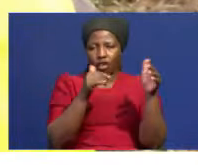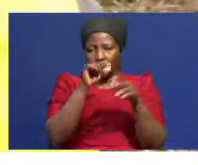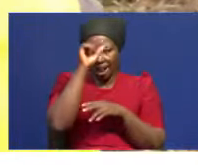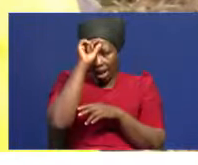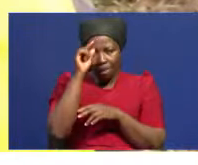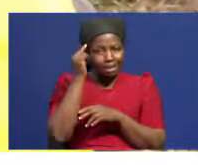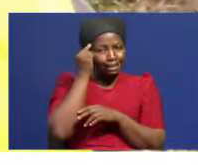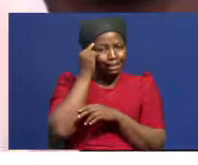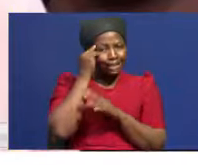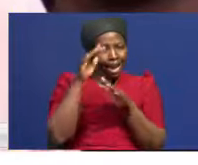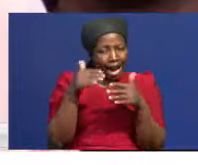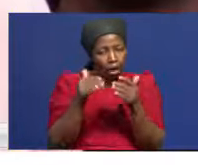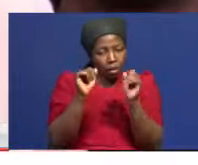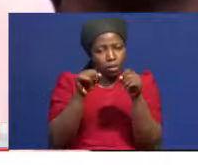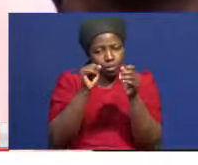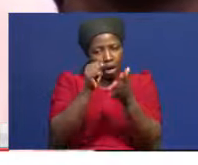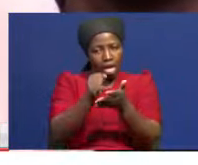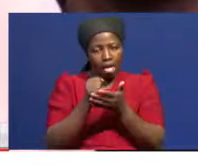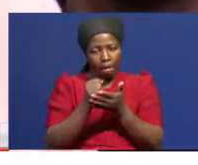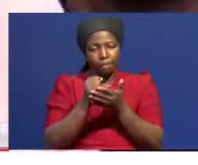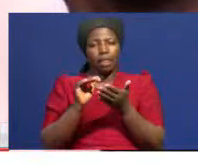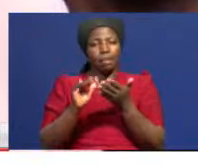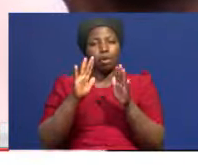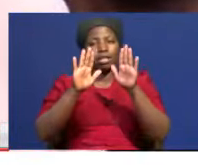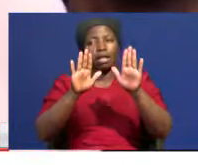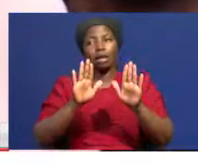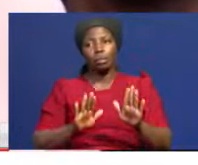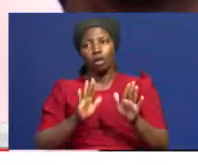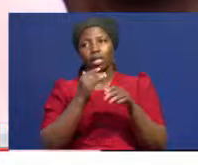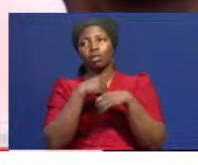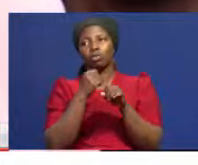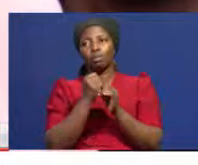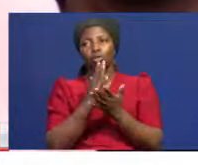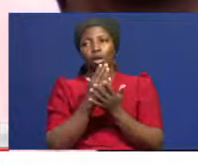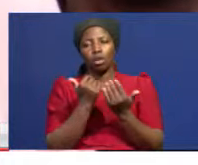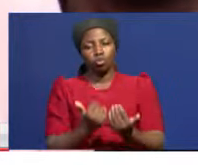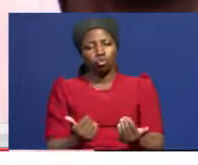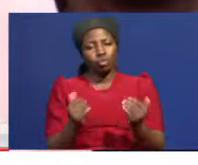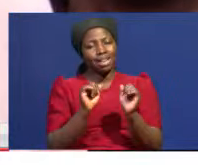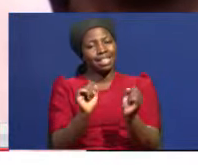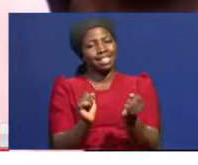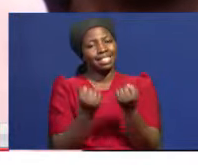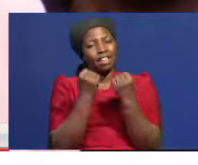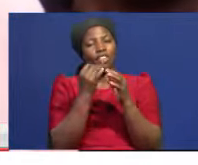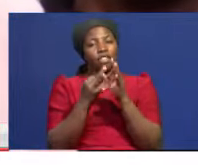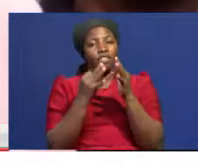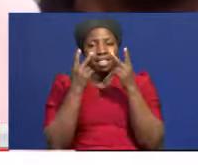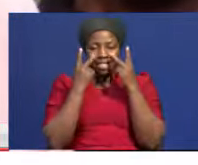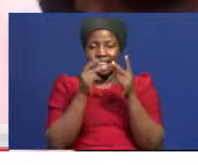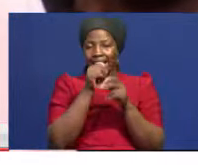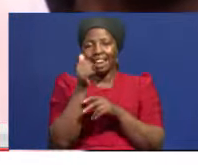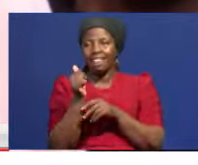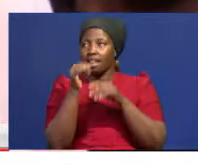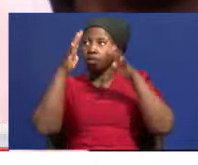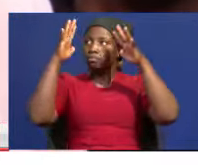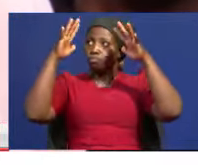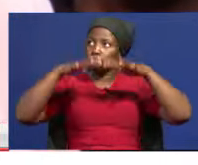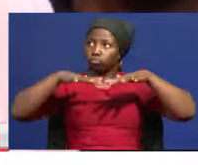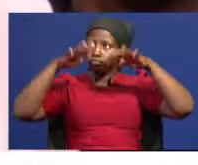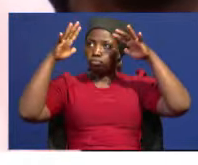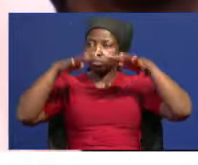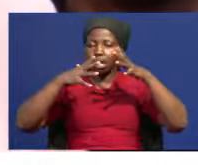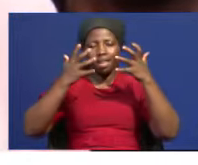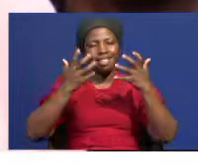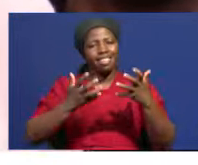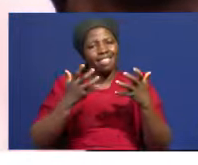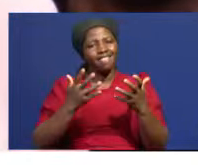vile inaweza kutusaidia. The most important is to make sure that our children are safe. Tukiona mvua ingine imenyesha zaidi ya ile normal, so you